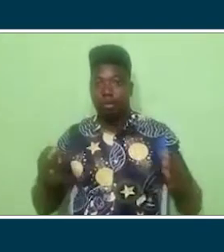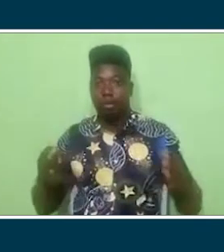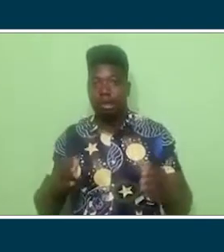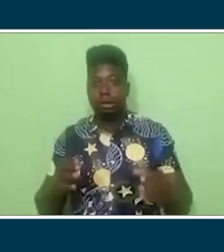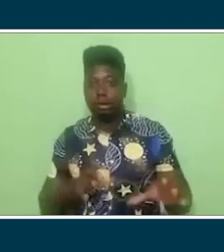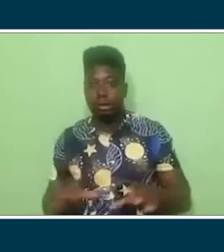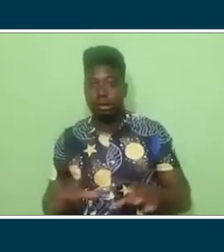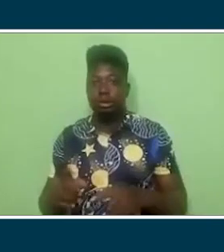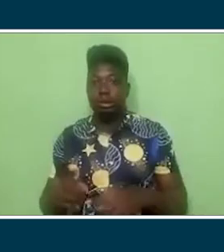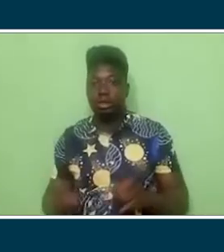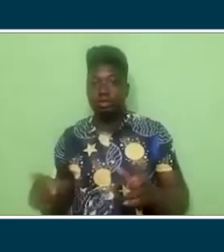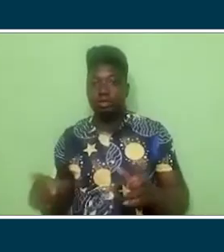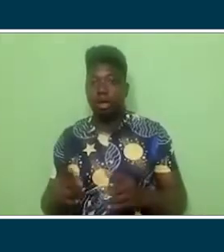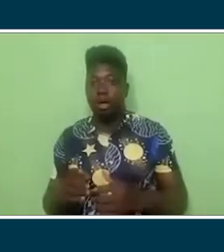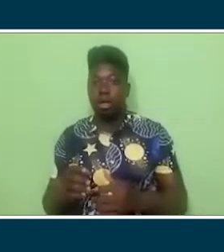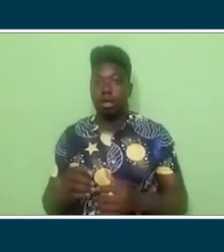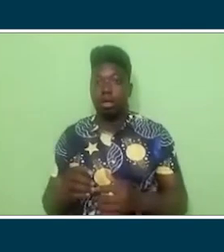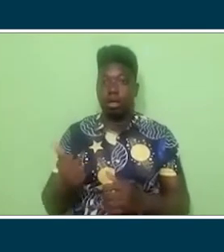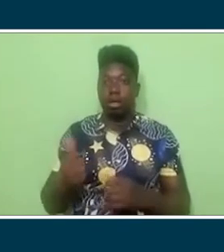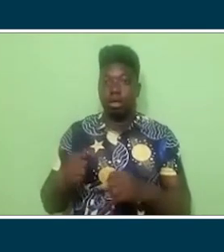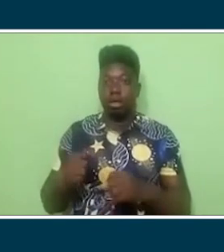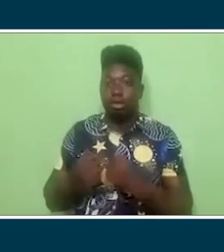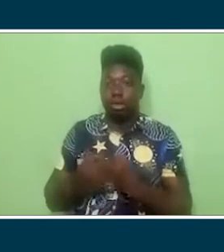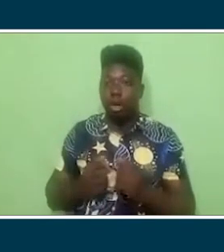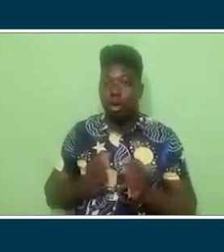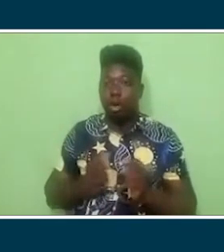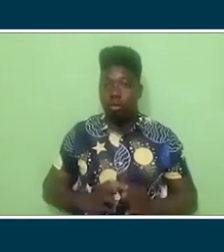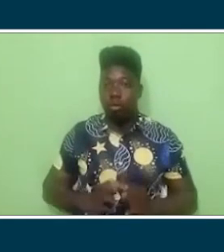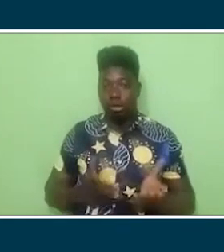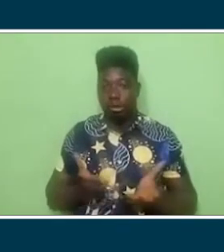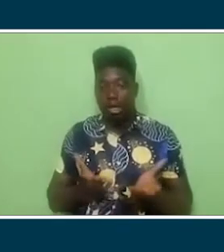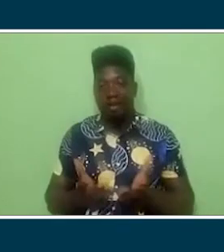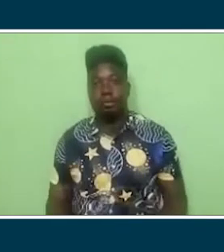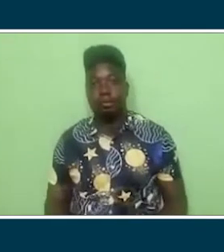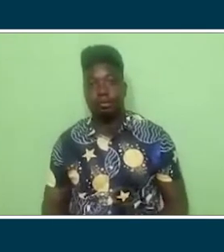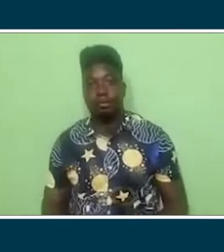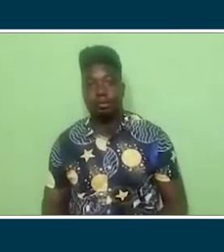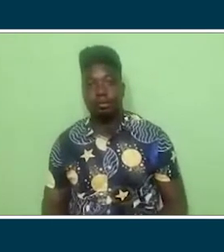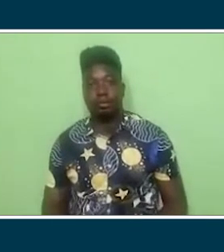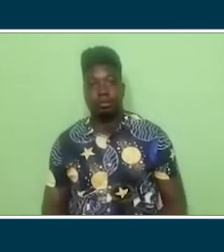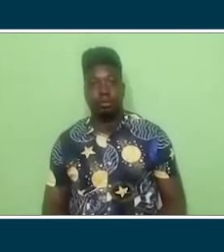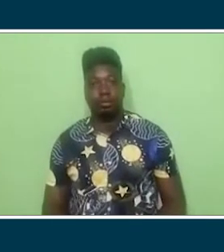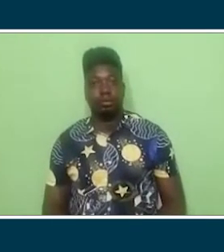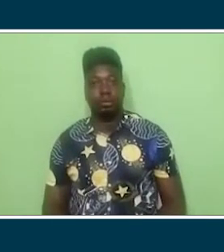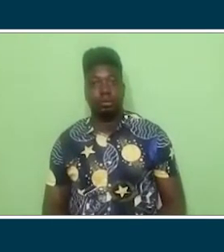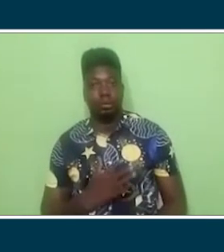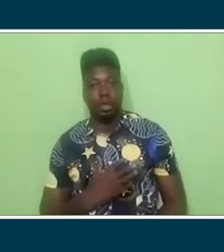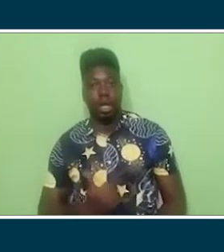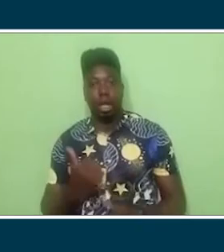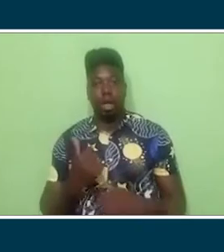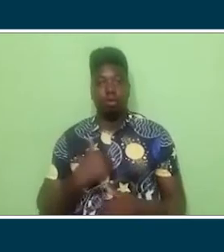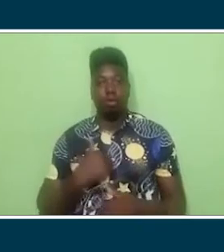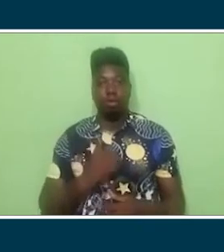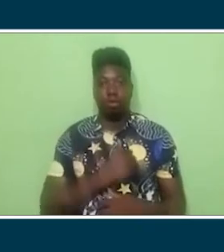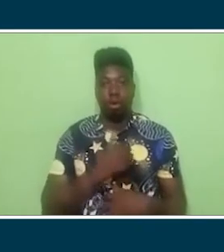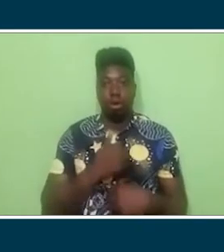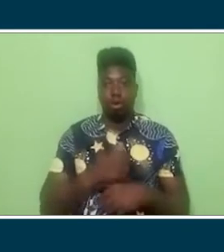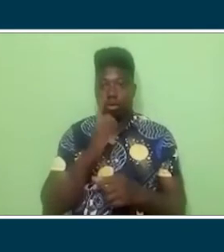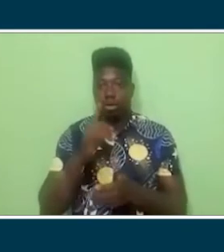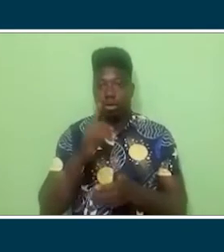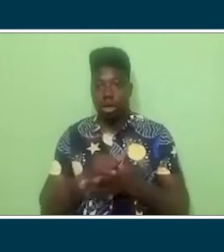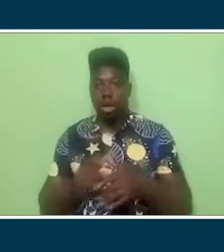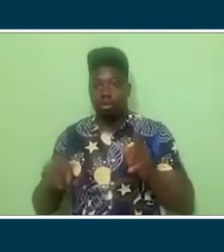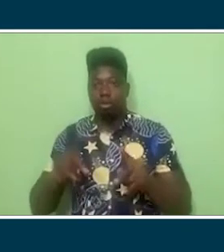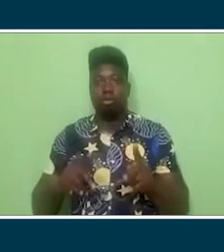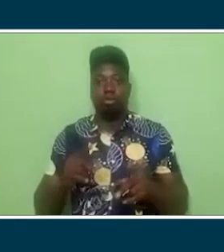social and human services delivery system that's constantly saying, how do we make sure that people look at us as doing